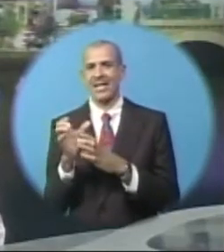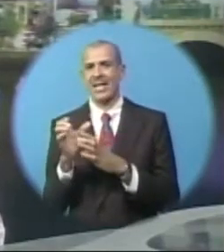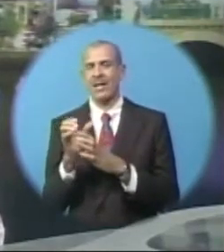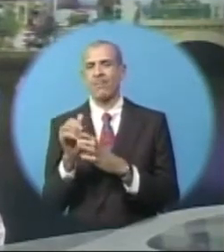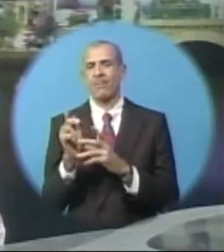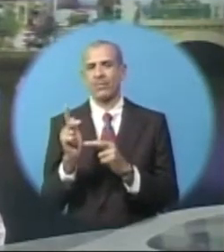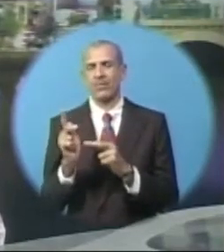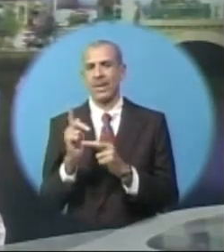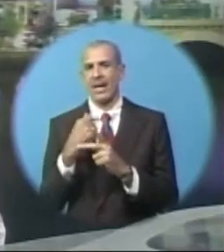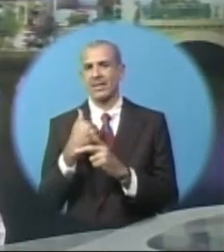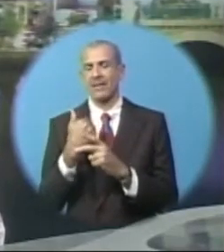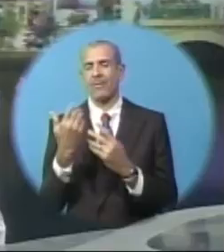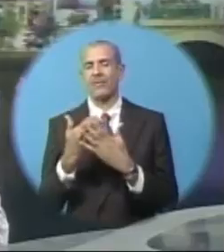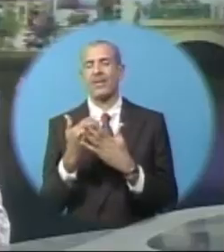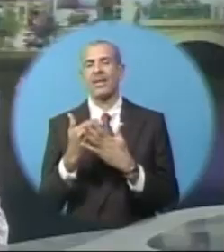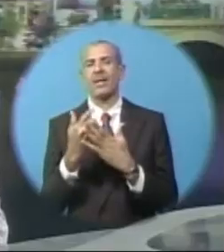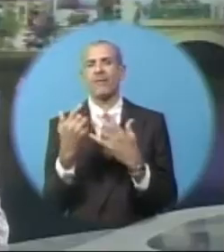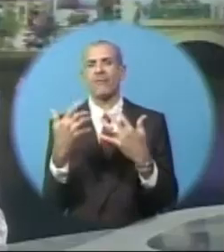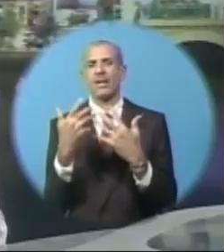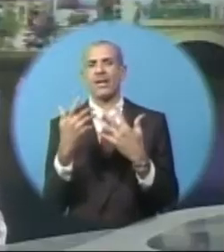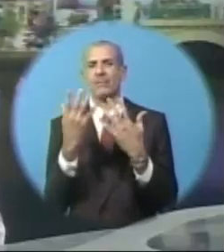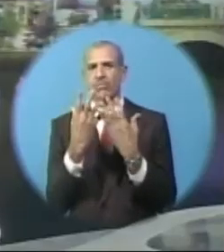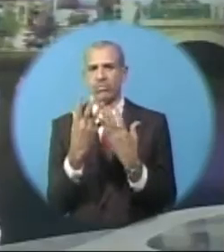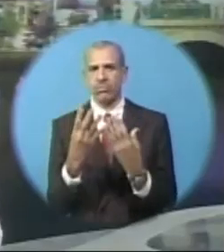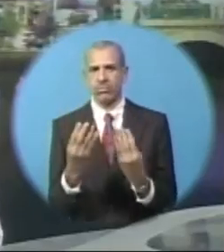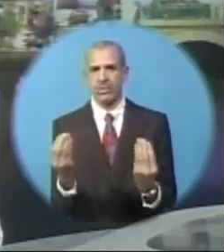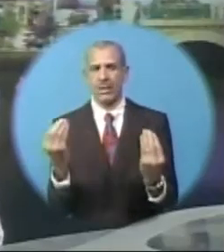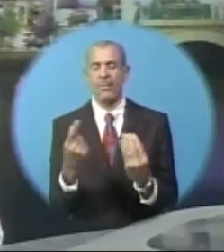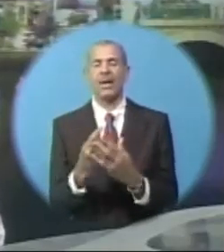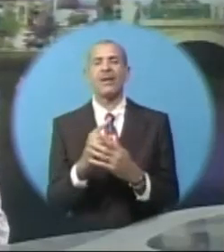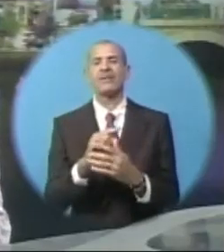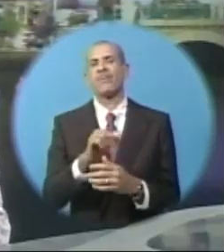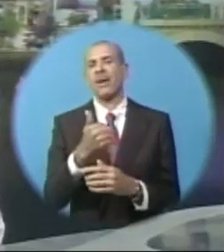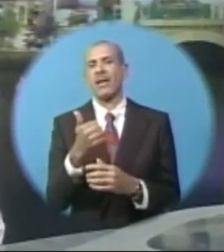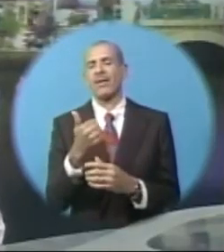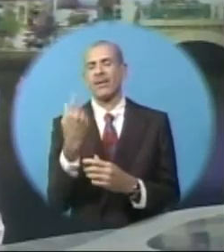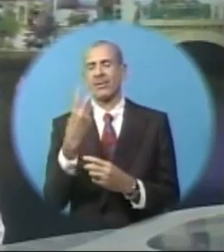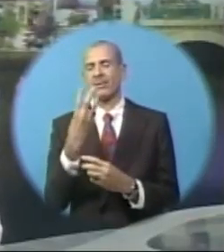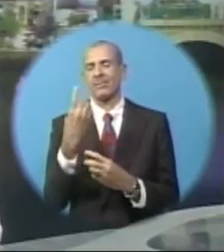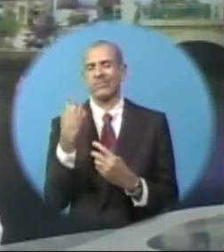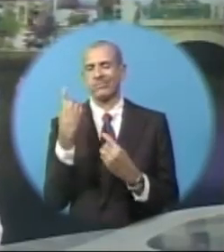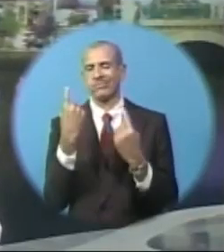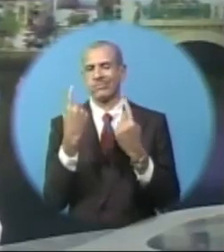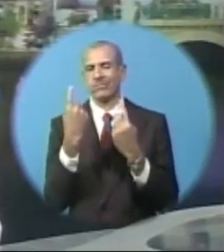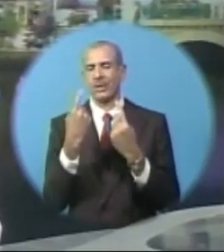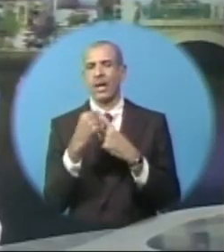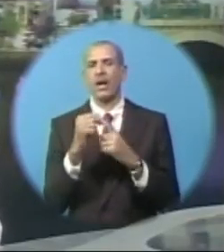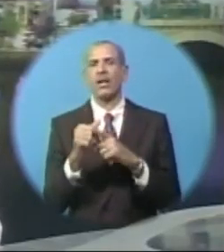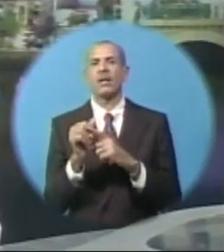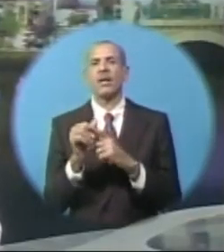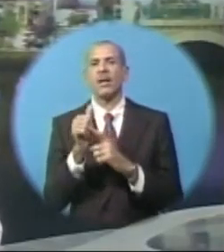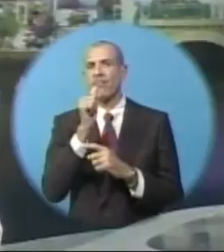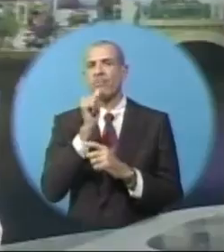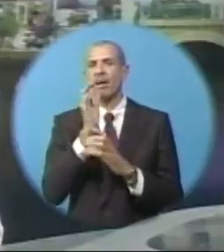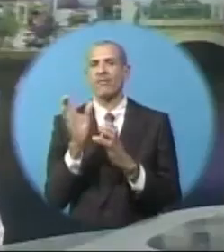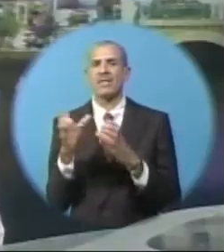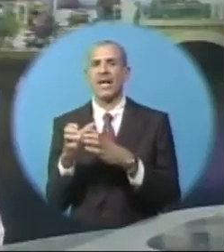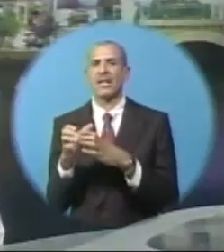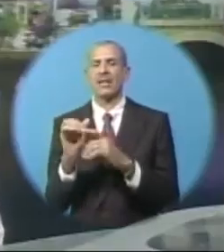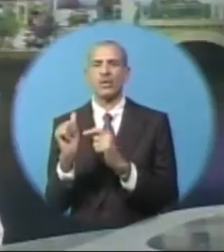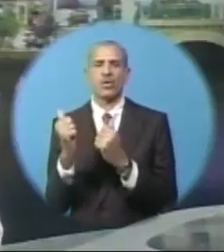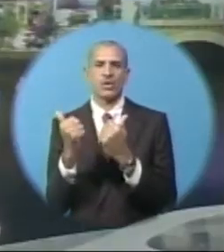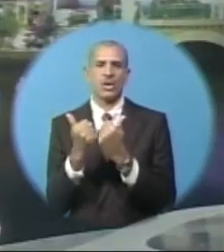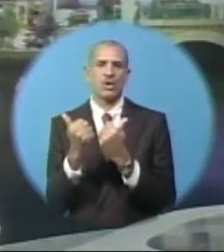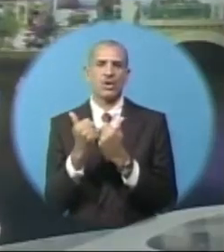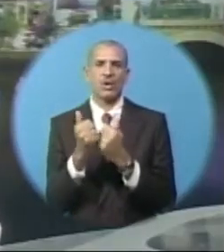representatives had some of their fears allayed, but they still have a number of concerns. That's according to the Barbados Private Sector Association,